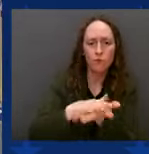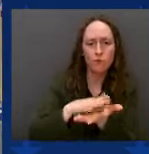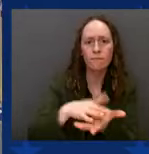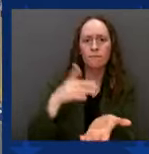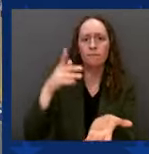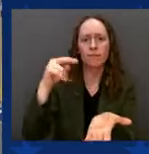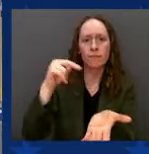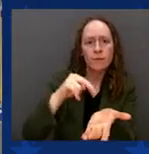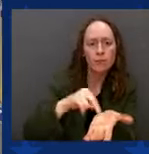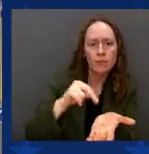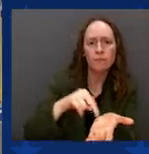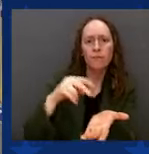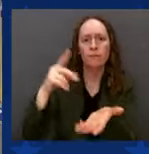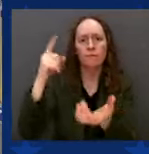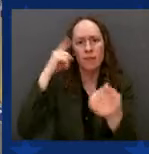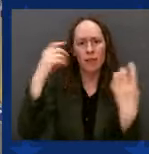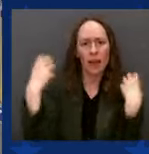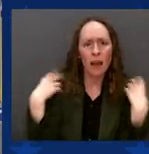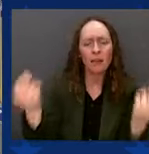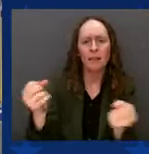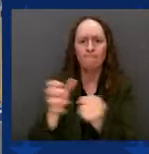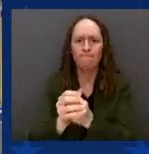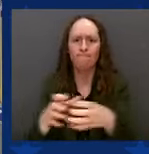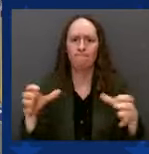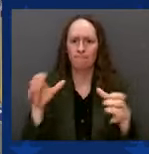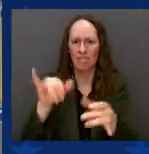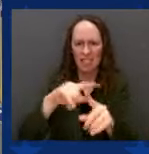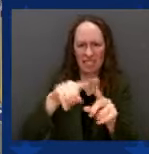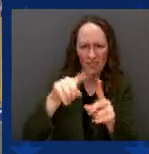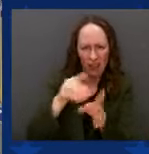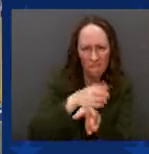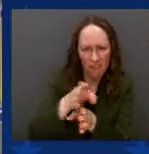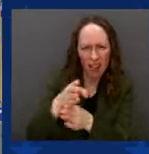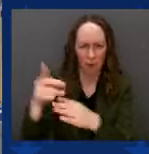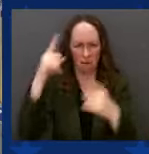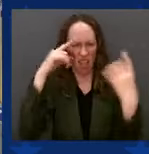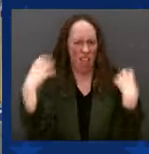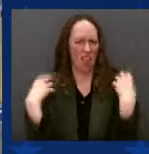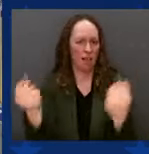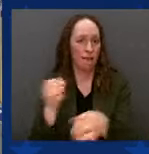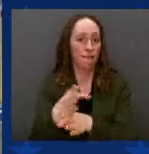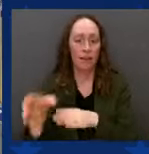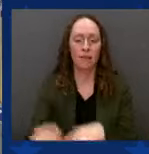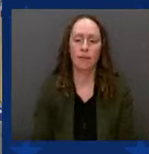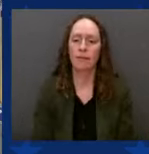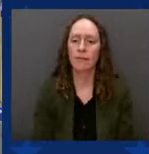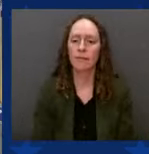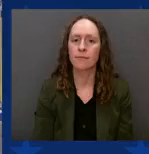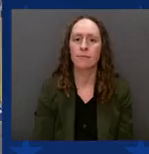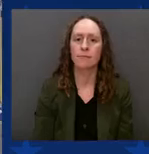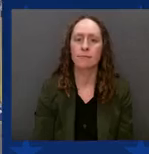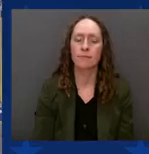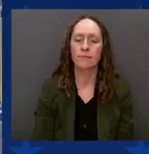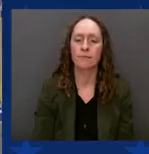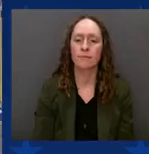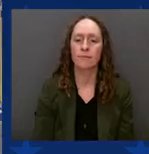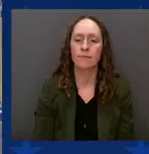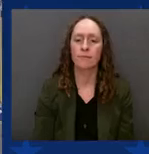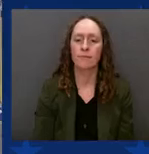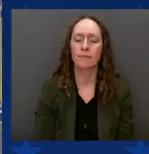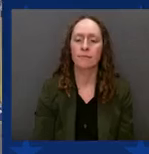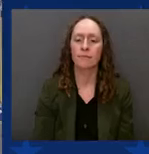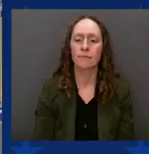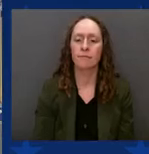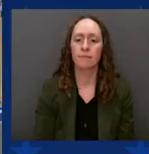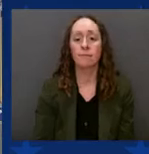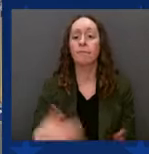And going to save communities billions of dollars over time. Every community needs, especially in the wake of this pandemic.